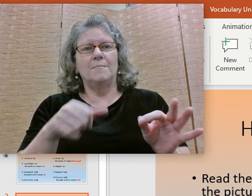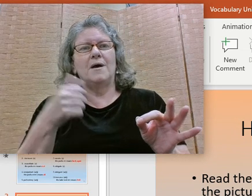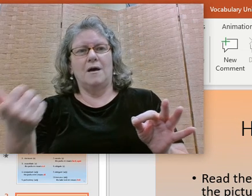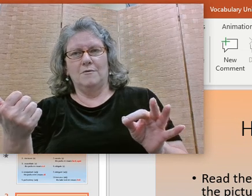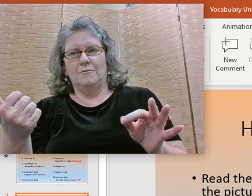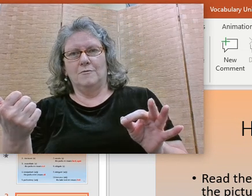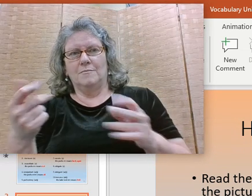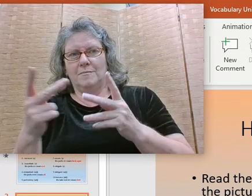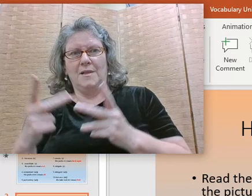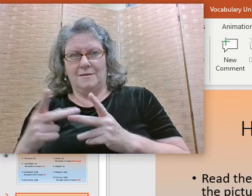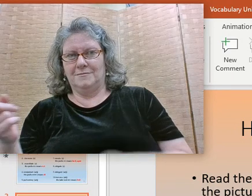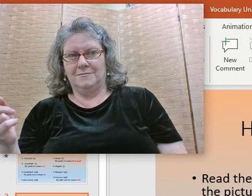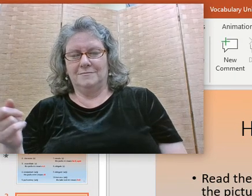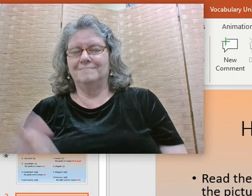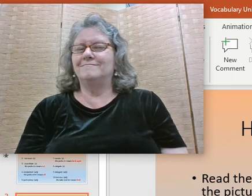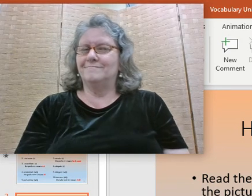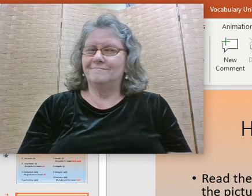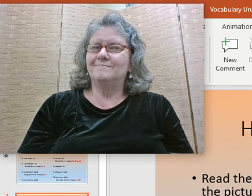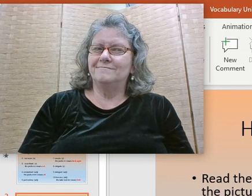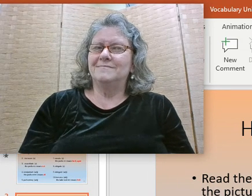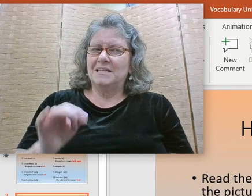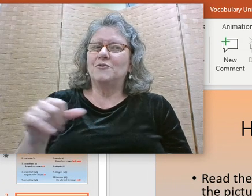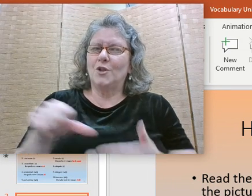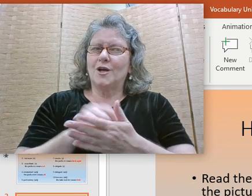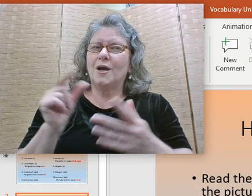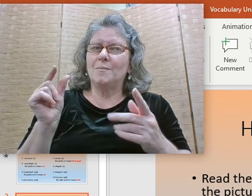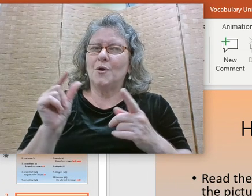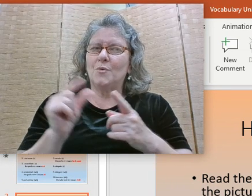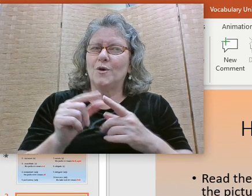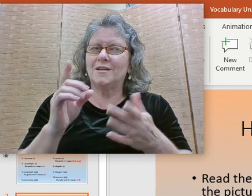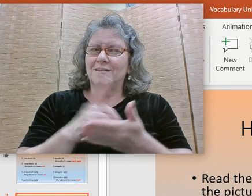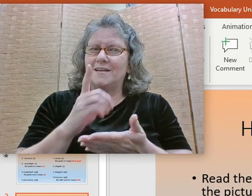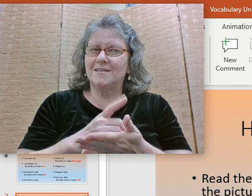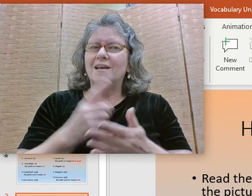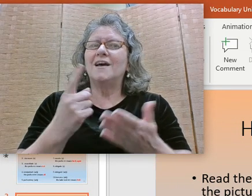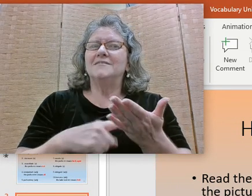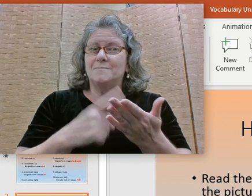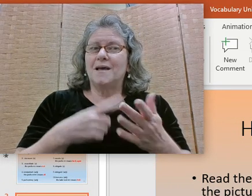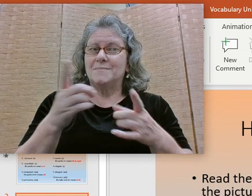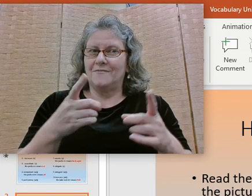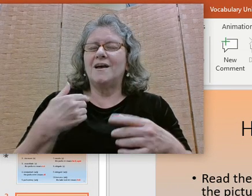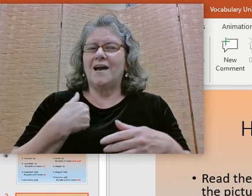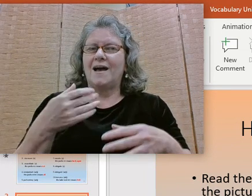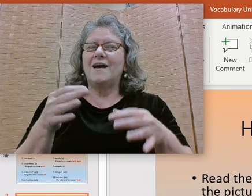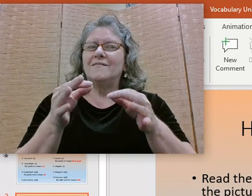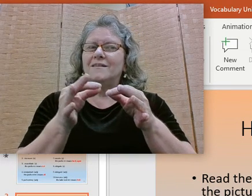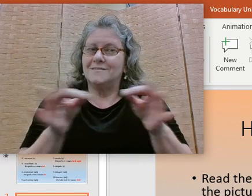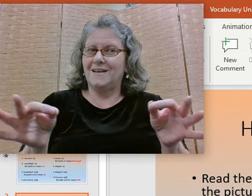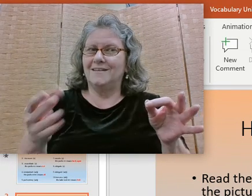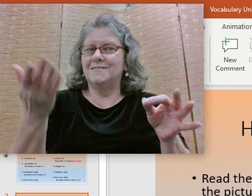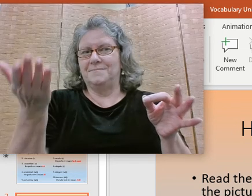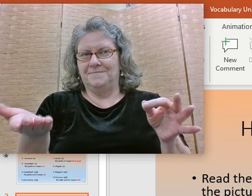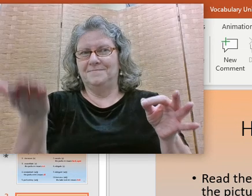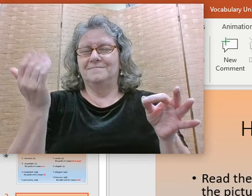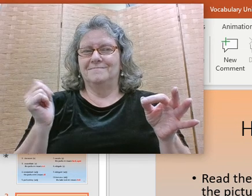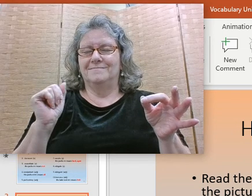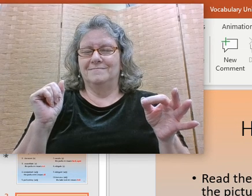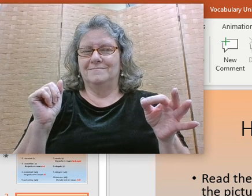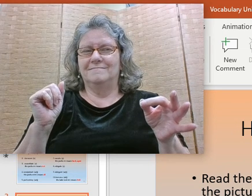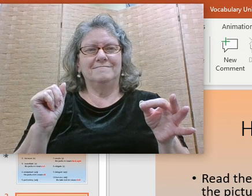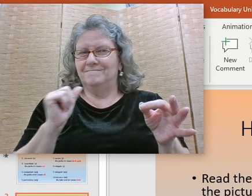source. So a lot of times, if you look a word up in the dictionary definitions will also have the word used